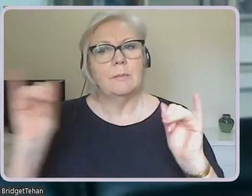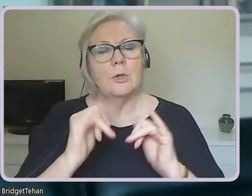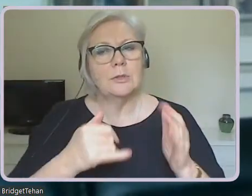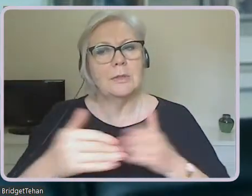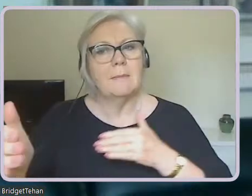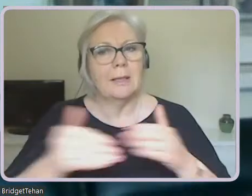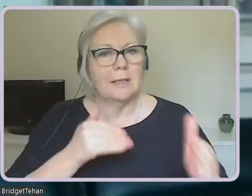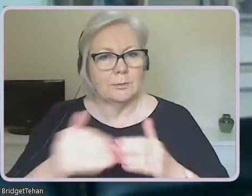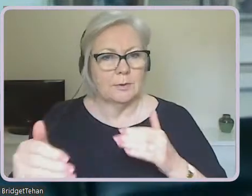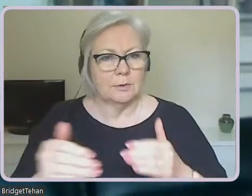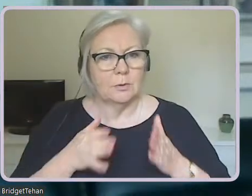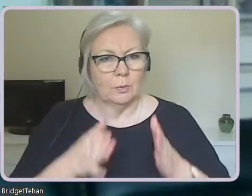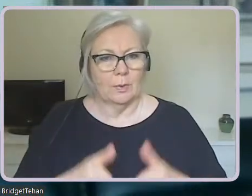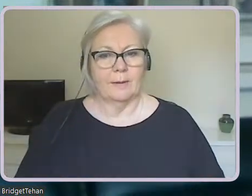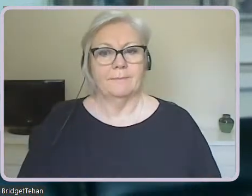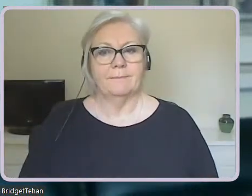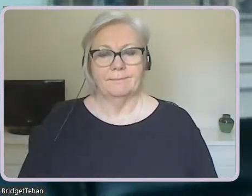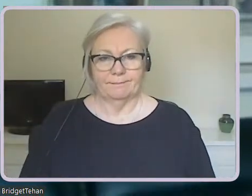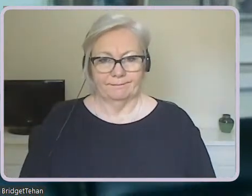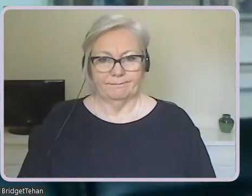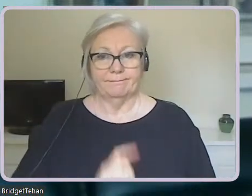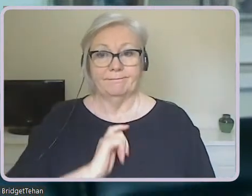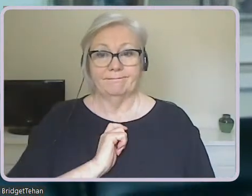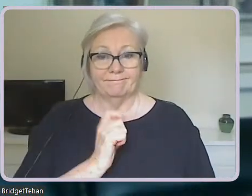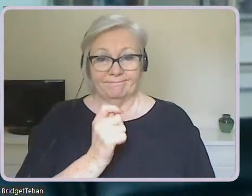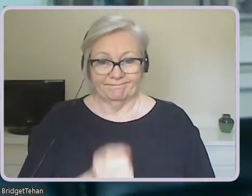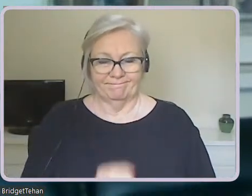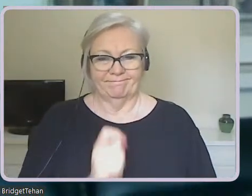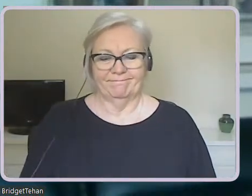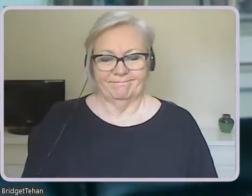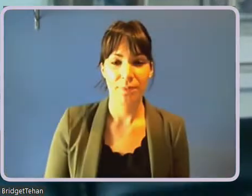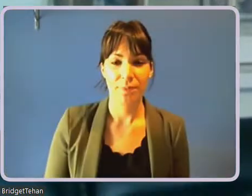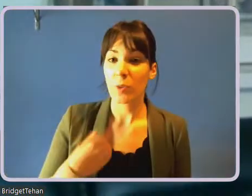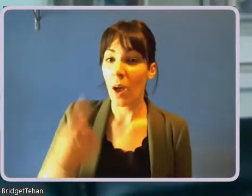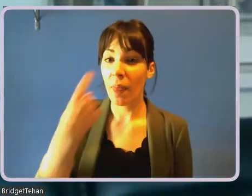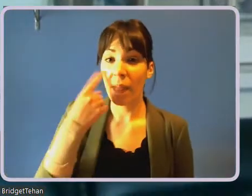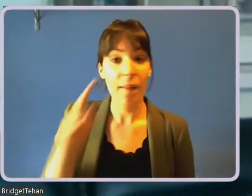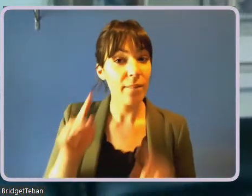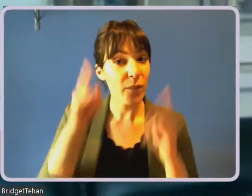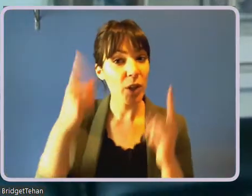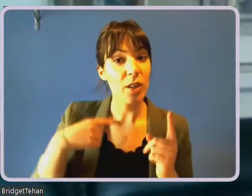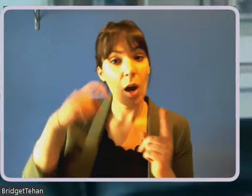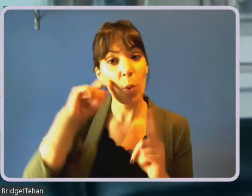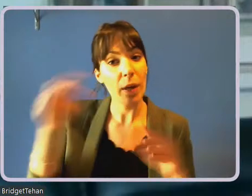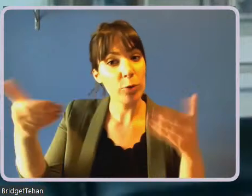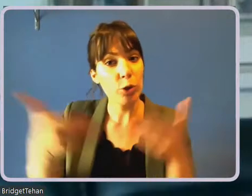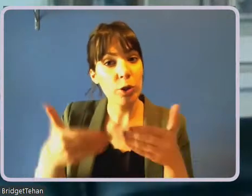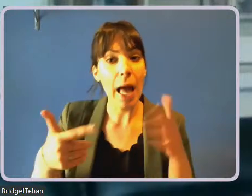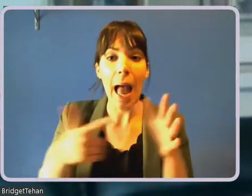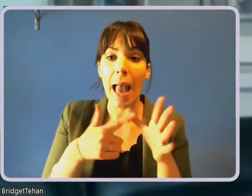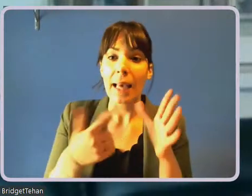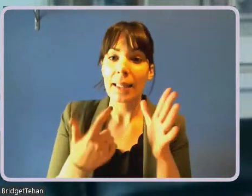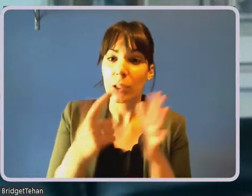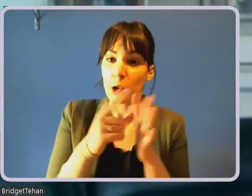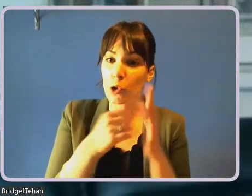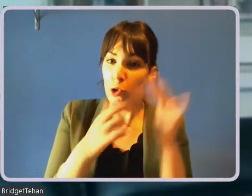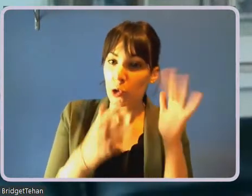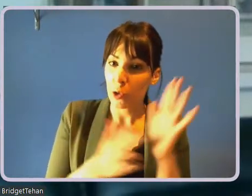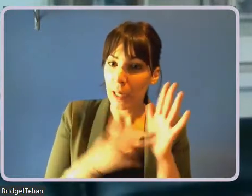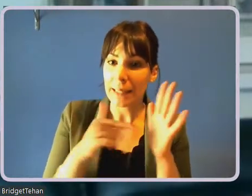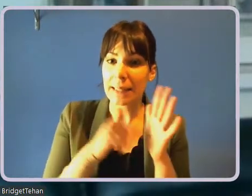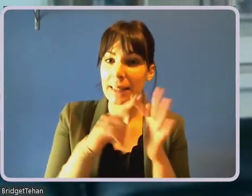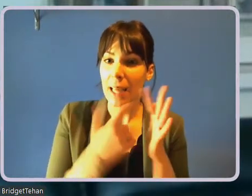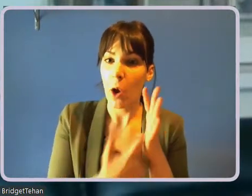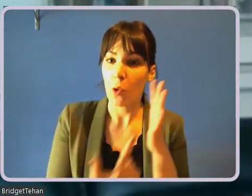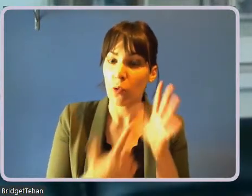arrangement. I'm going to start off by introducing Adrian Terranova, who's the Executive Officer for the